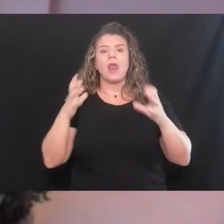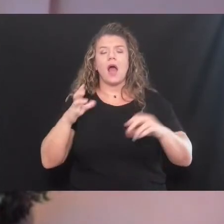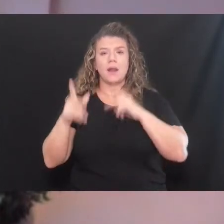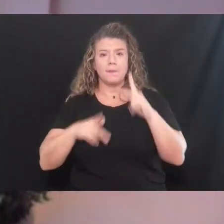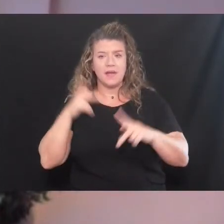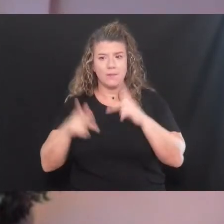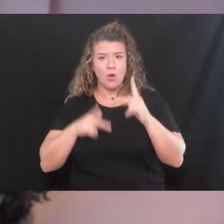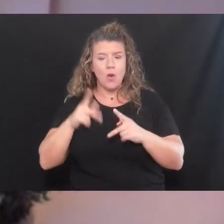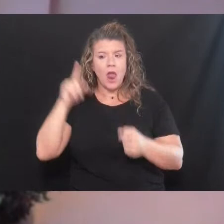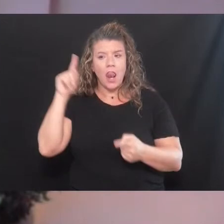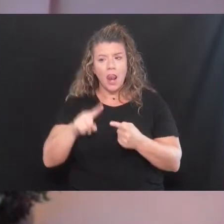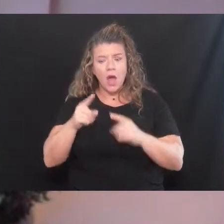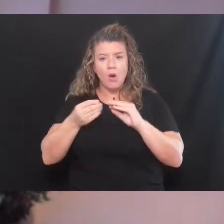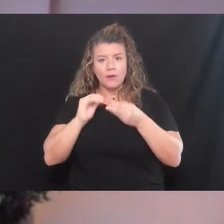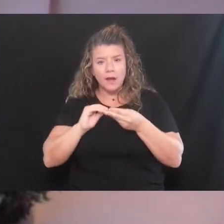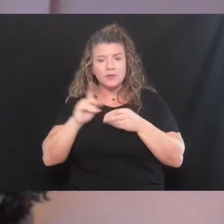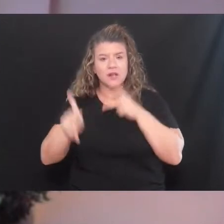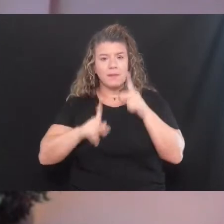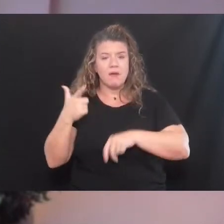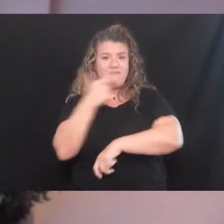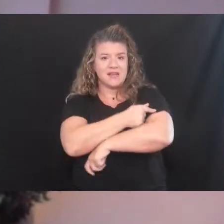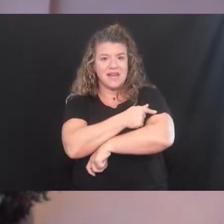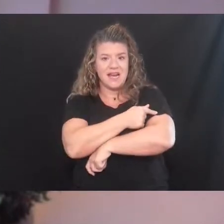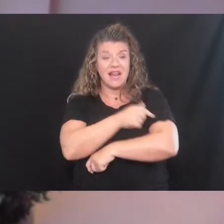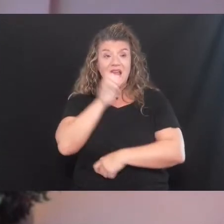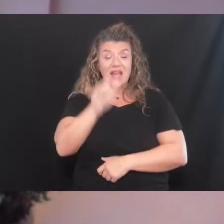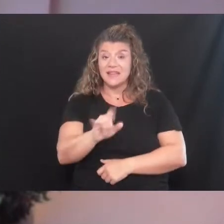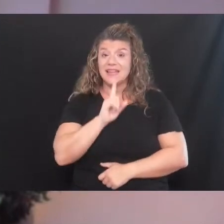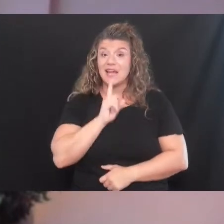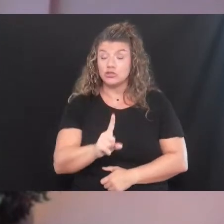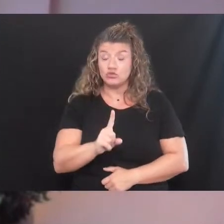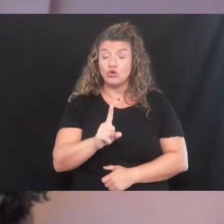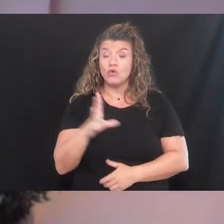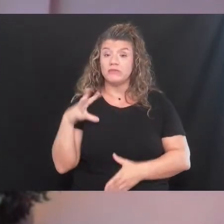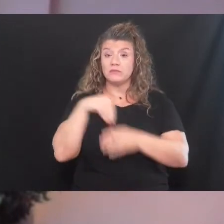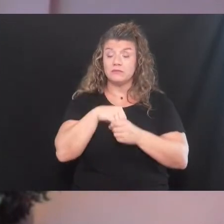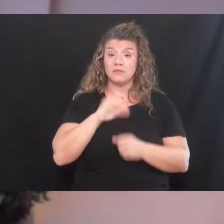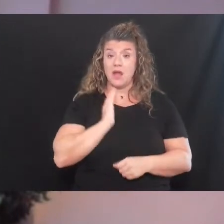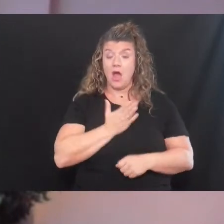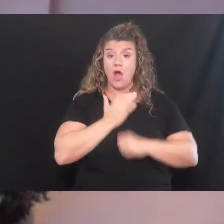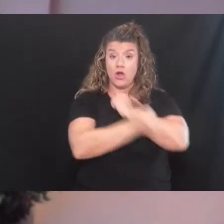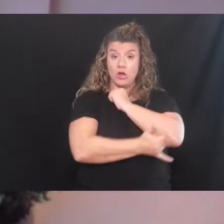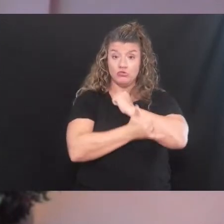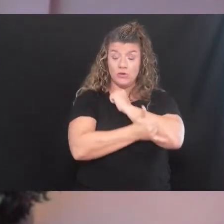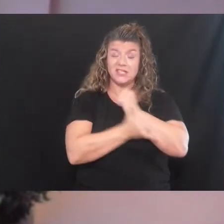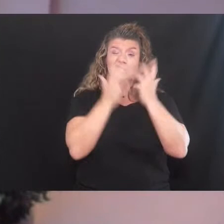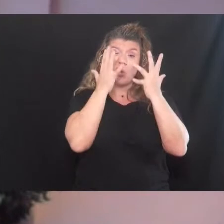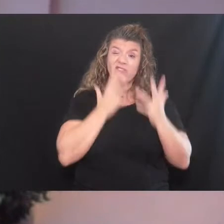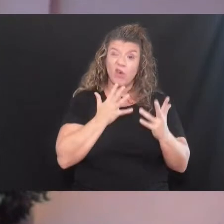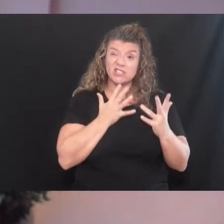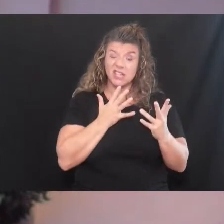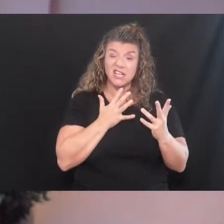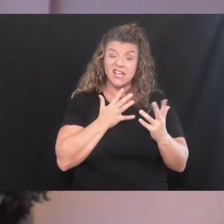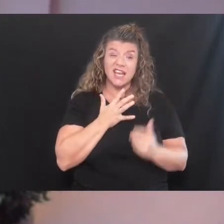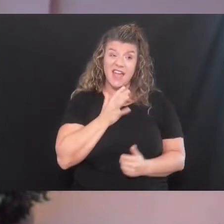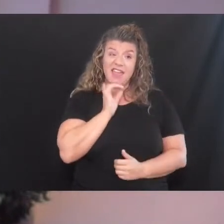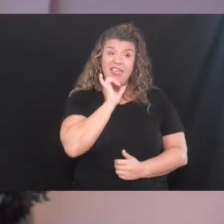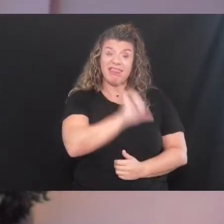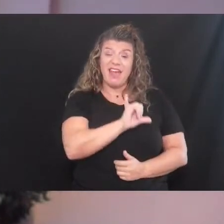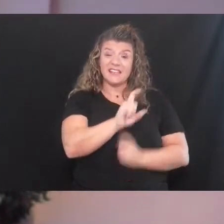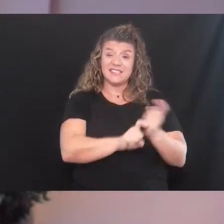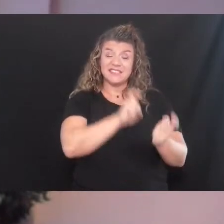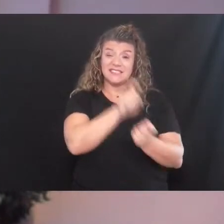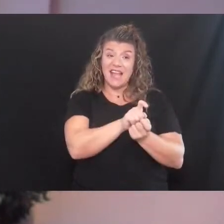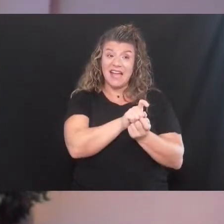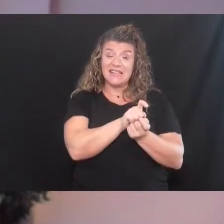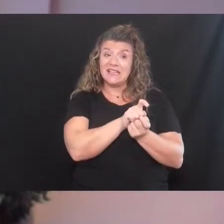low numbers of people vaccinated. And that is true for part of our country as well. So unfortunately, this is exactly